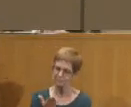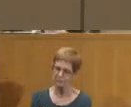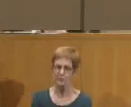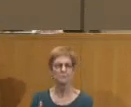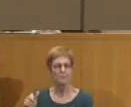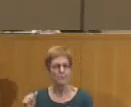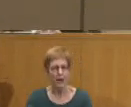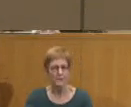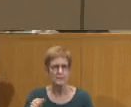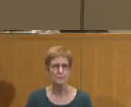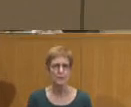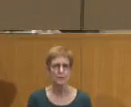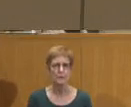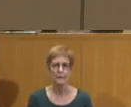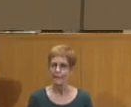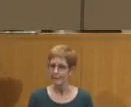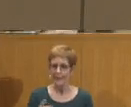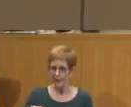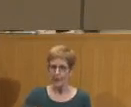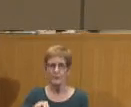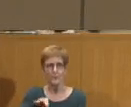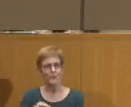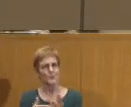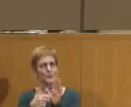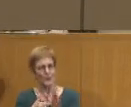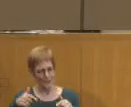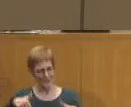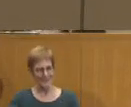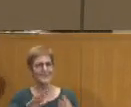in nearly a decade.